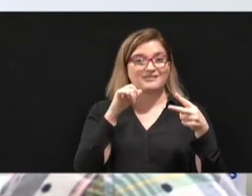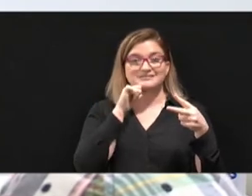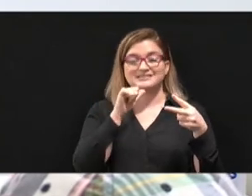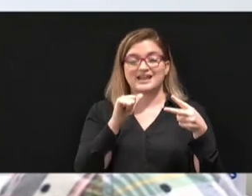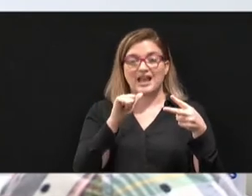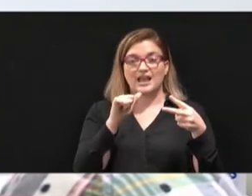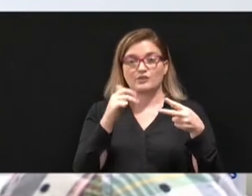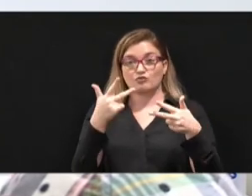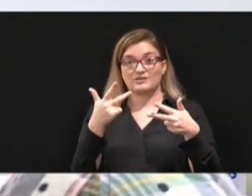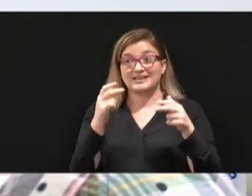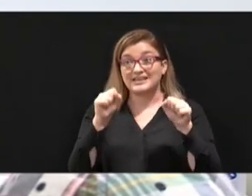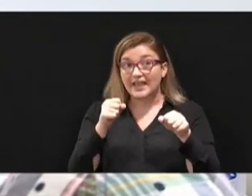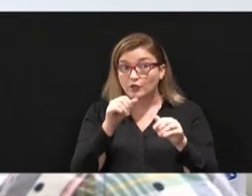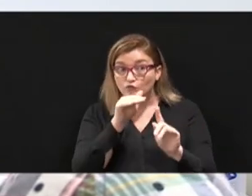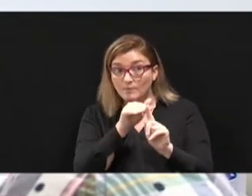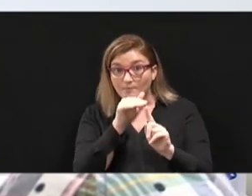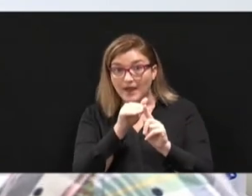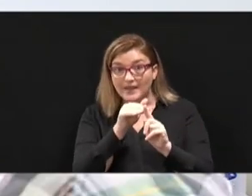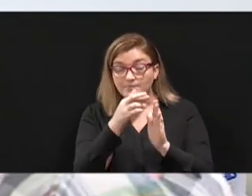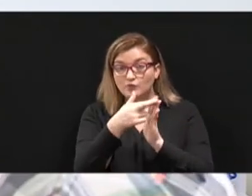the middle of the test?